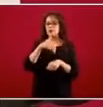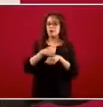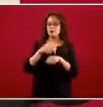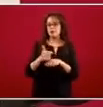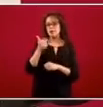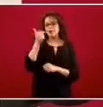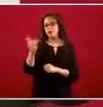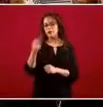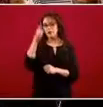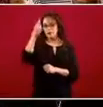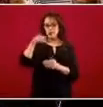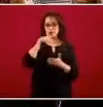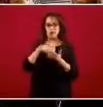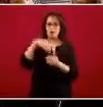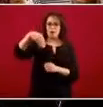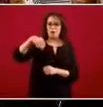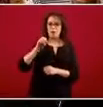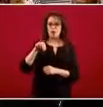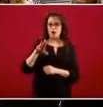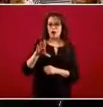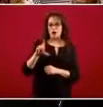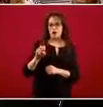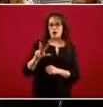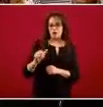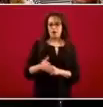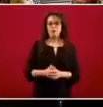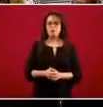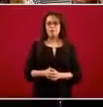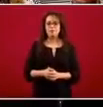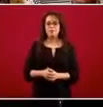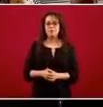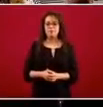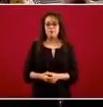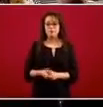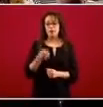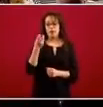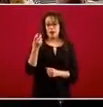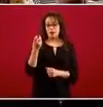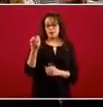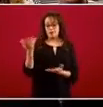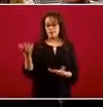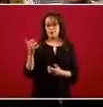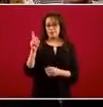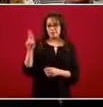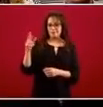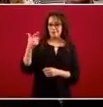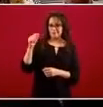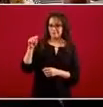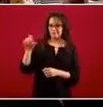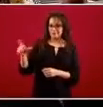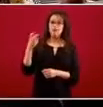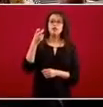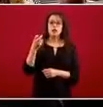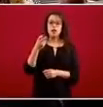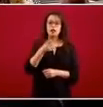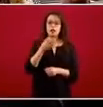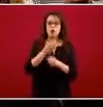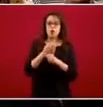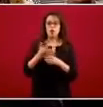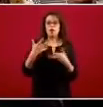the Monclova's number 7 hospital, which is the one that we are talking about specifically right now.